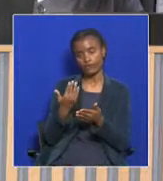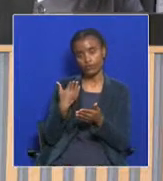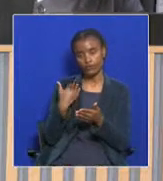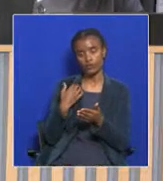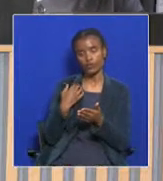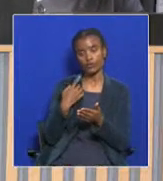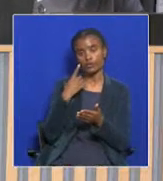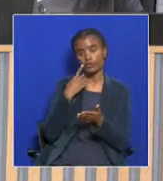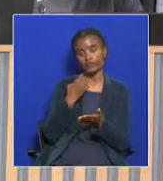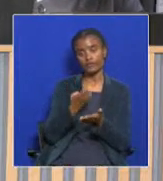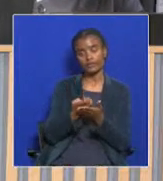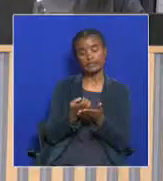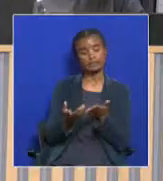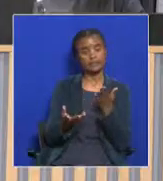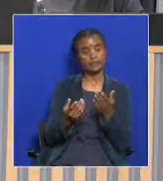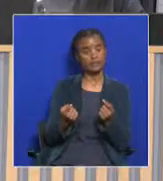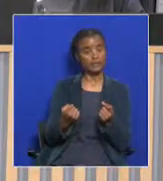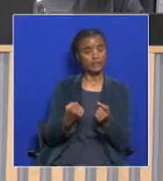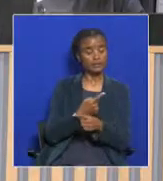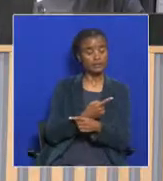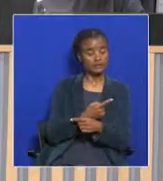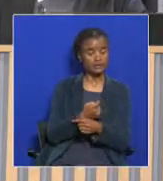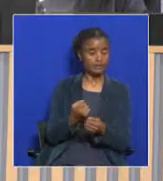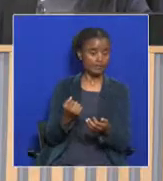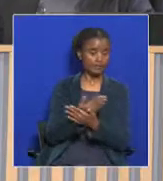missed as you explained them.